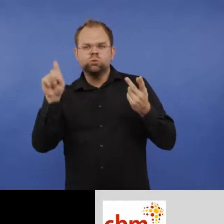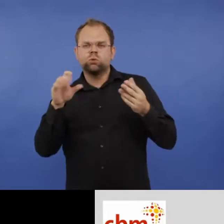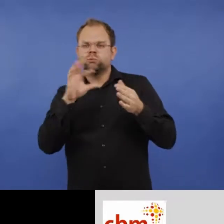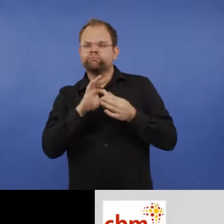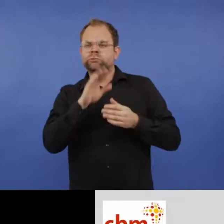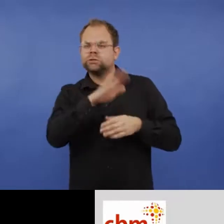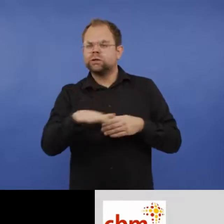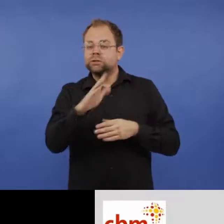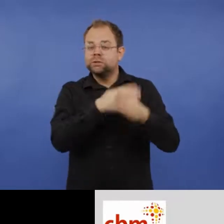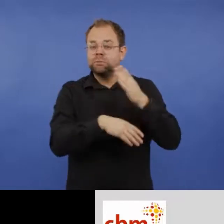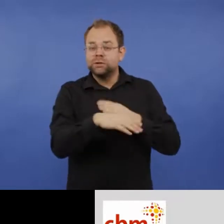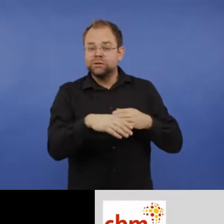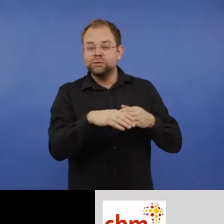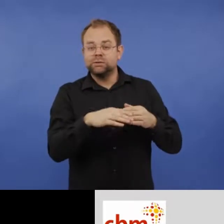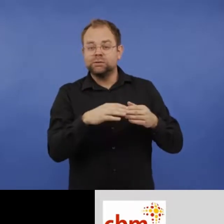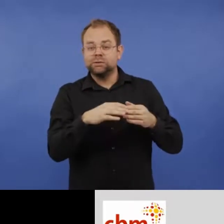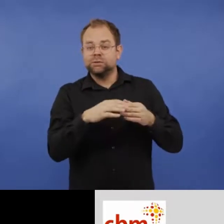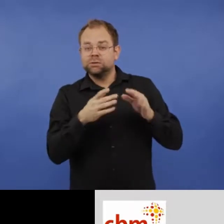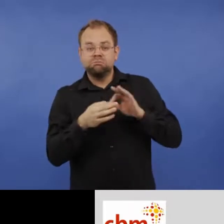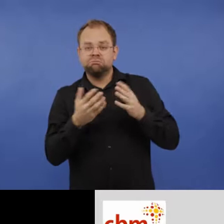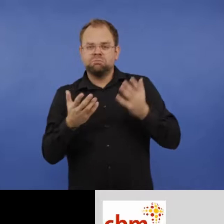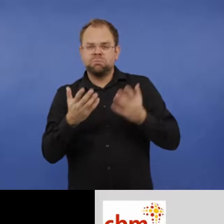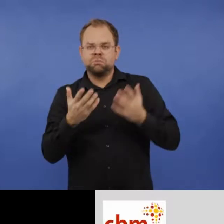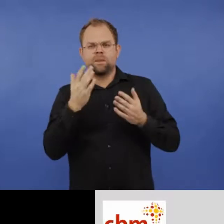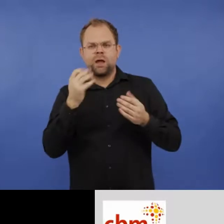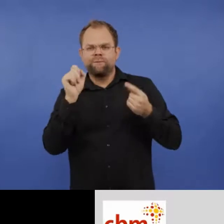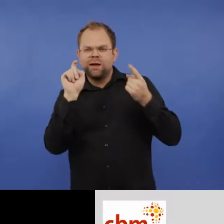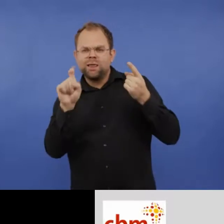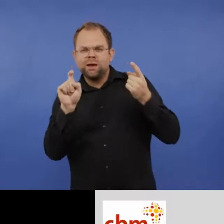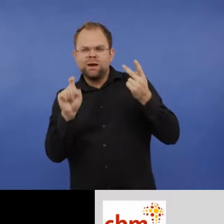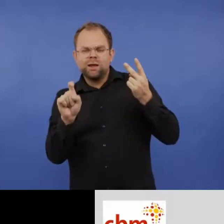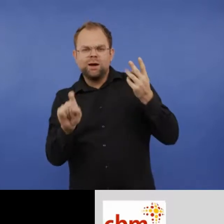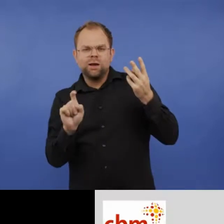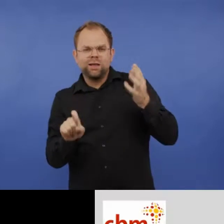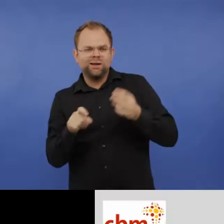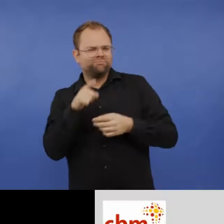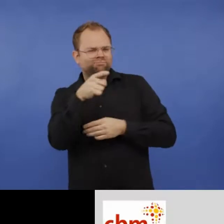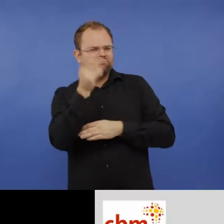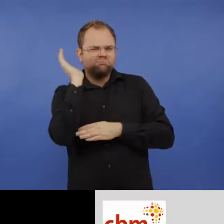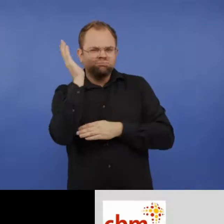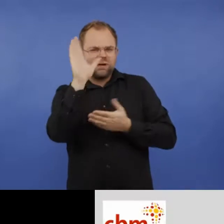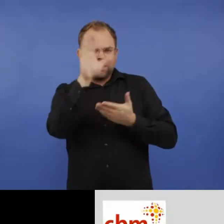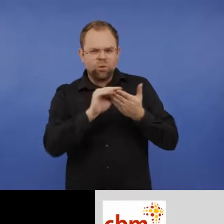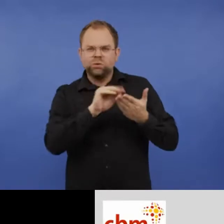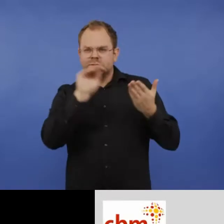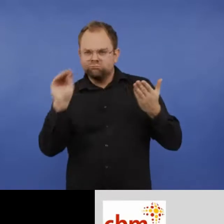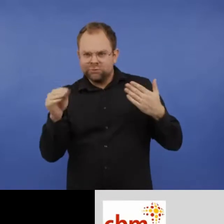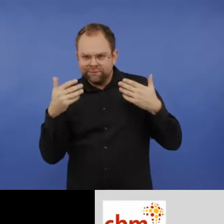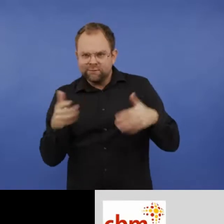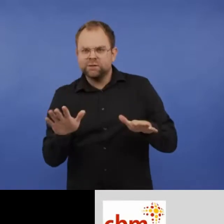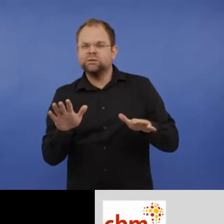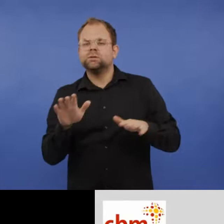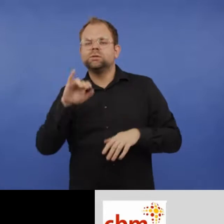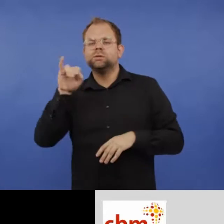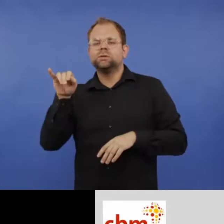in 2017. So I think if people have any further questions, unfortunately we are running out of time, that maybe they could use the contacts in